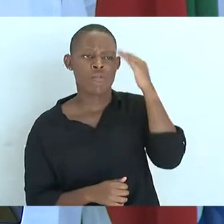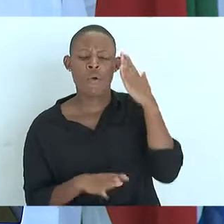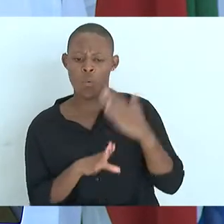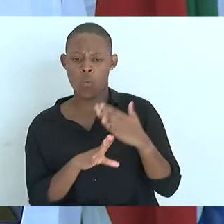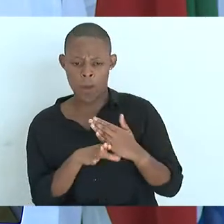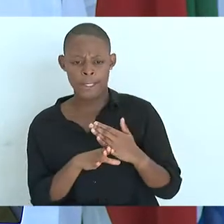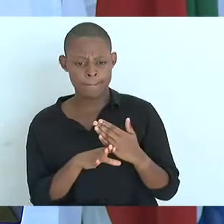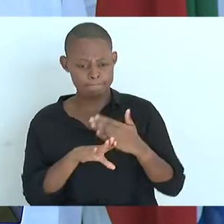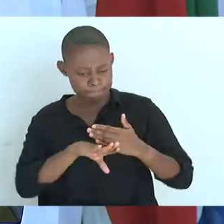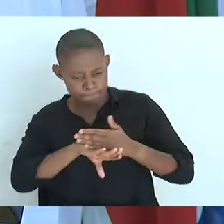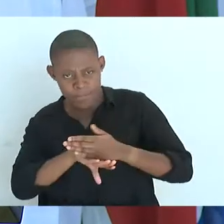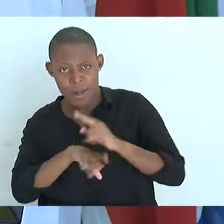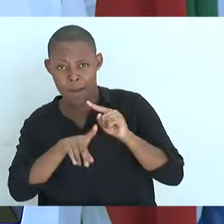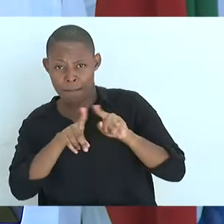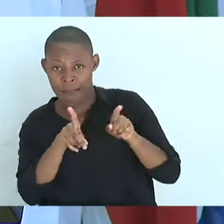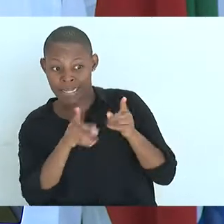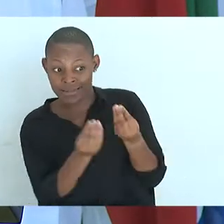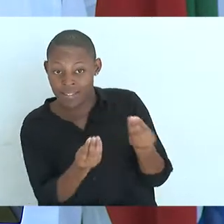day.